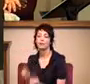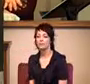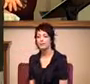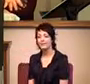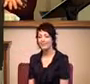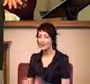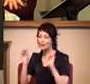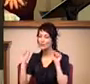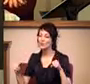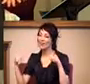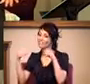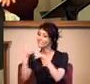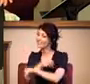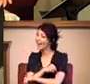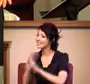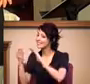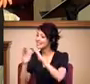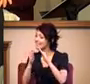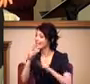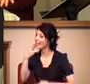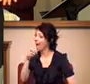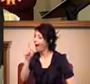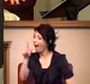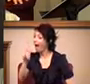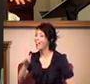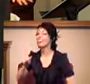you can fight City Hall.